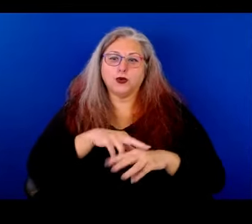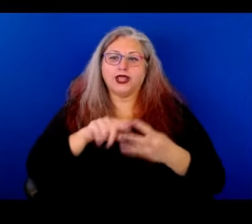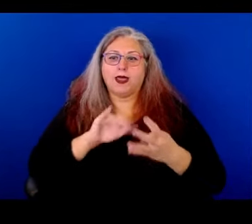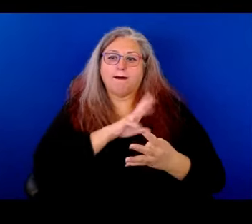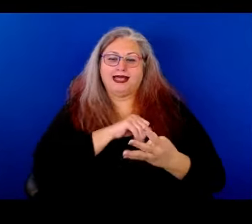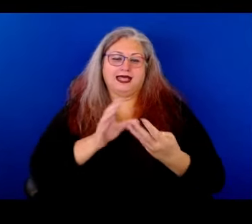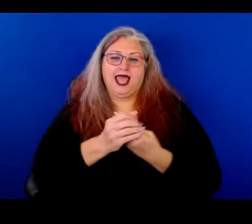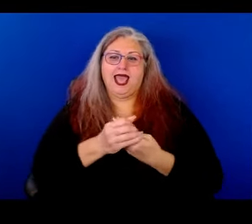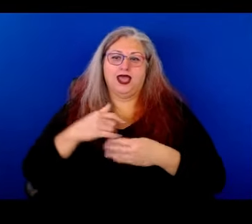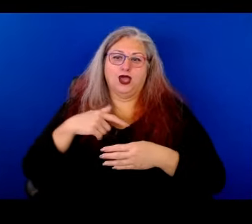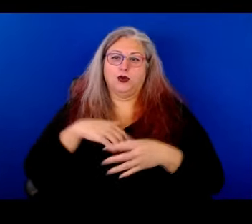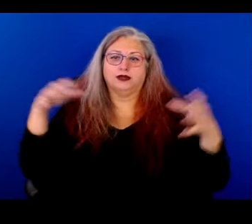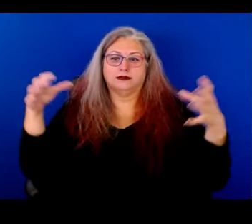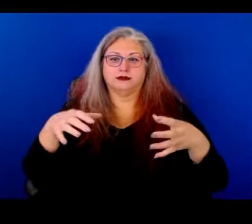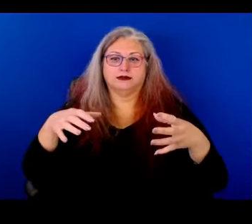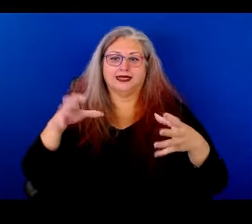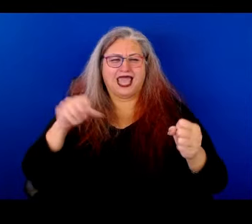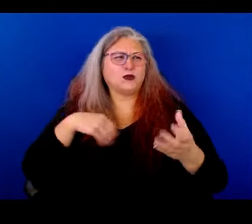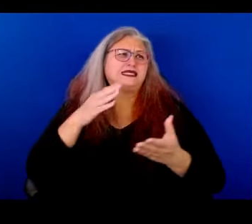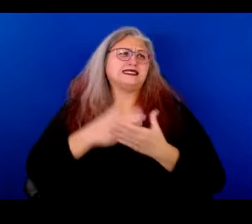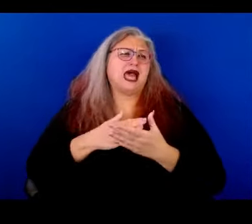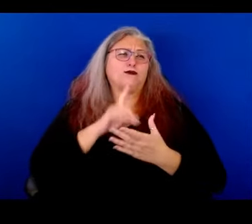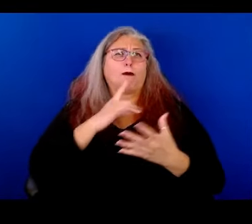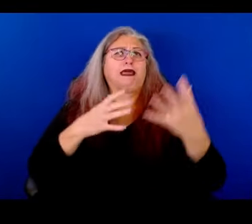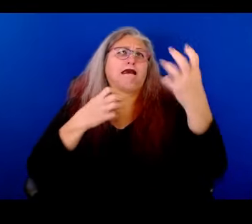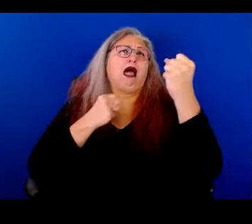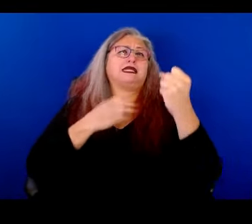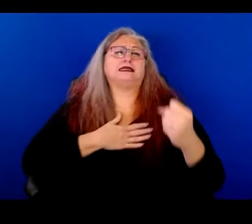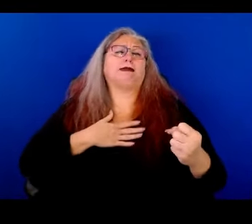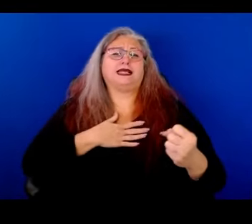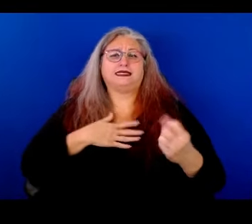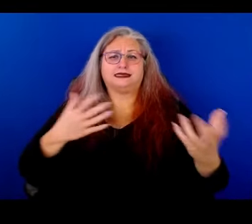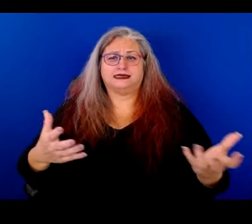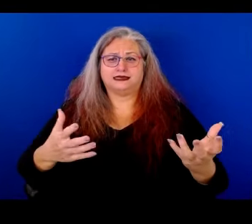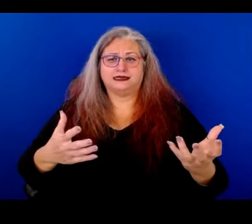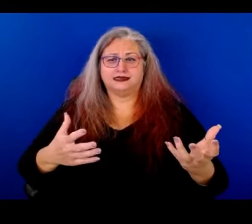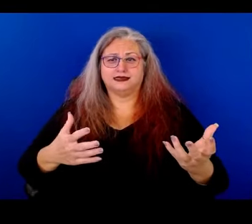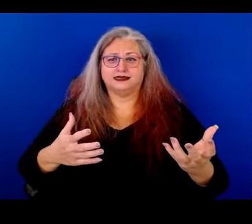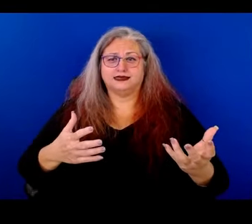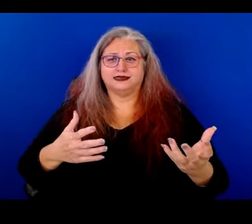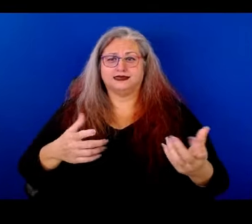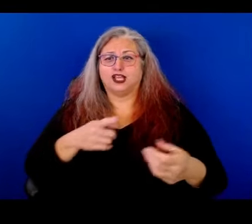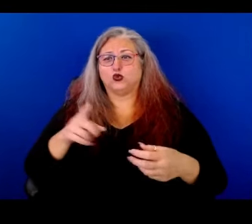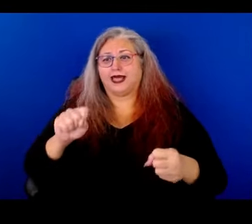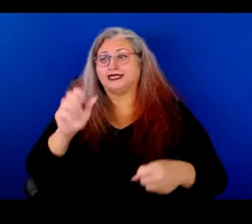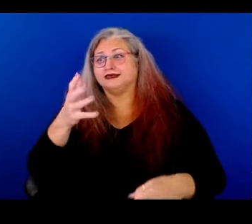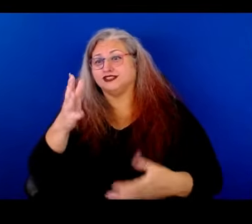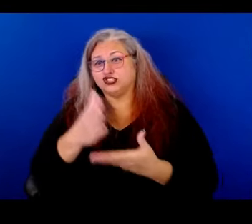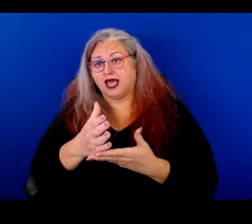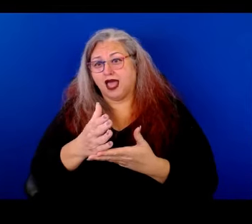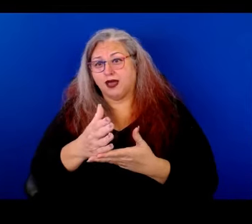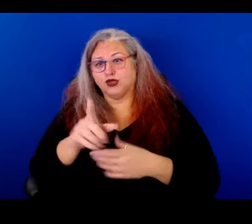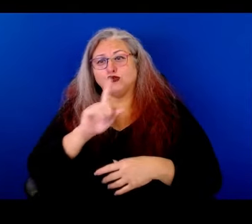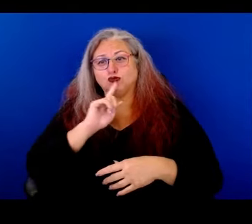and Palestine just being like, can we stop being colonies, please? can you guys stop? You're